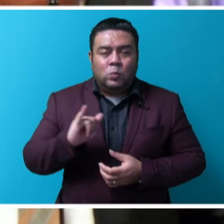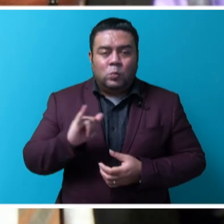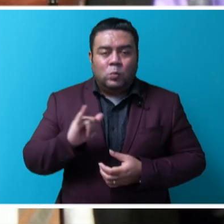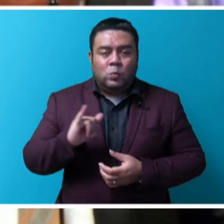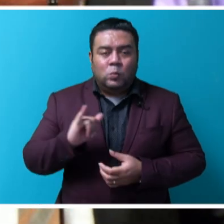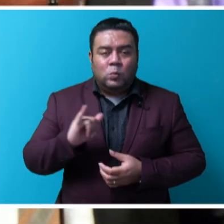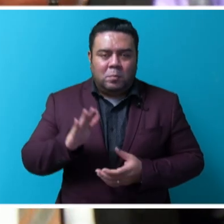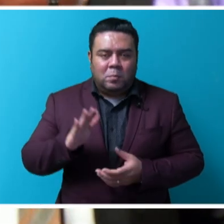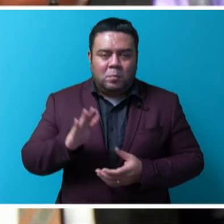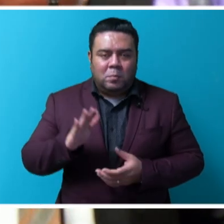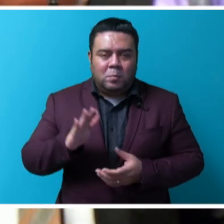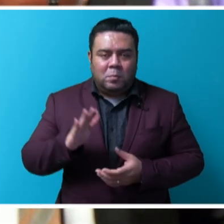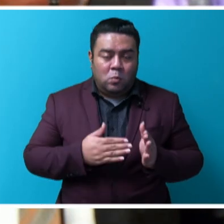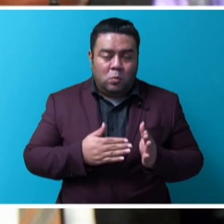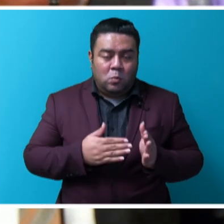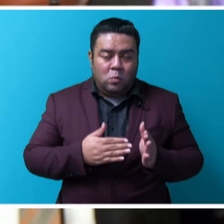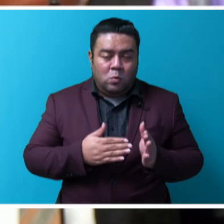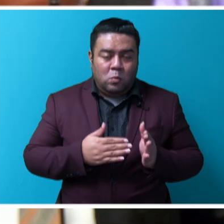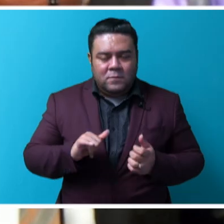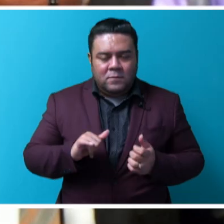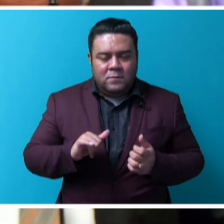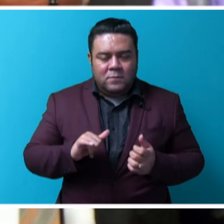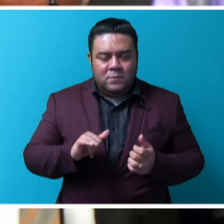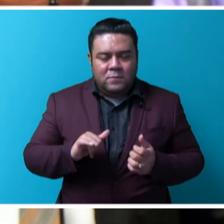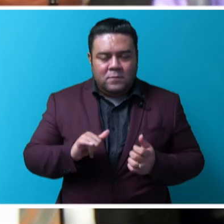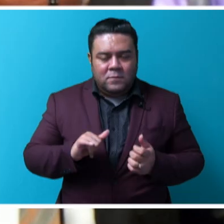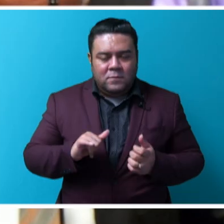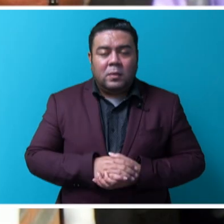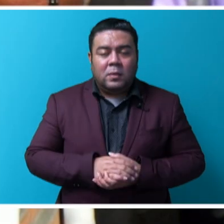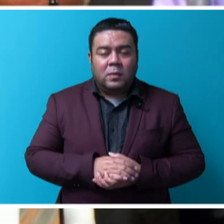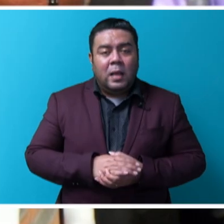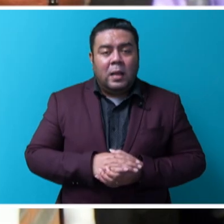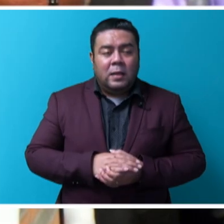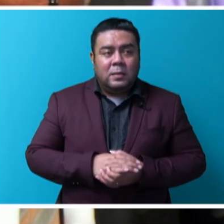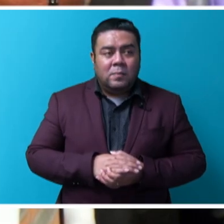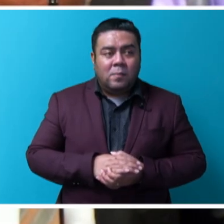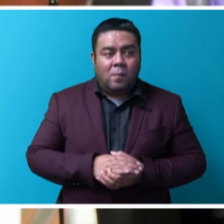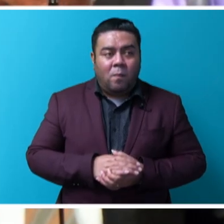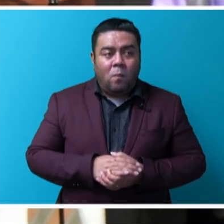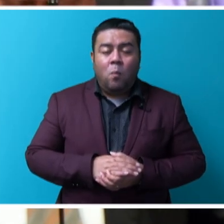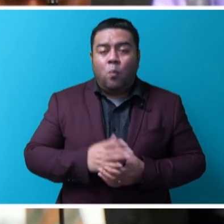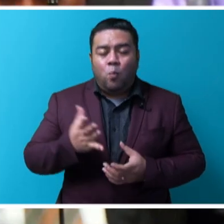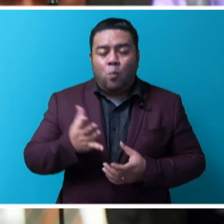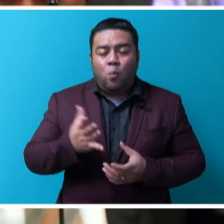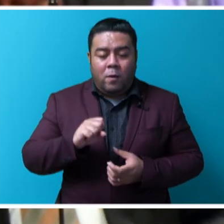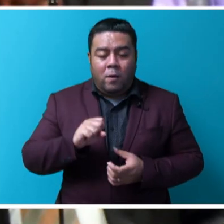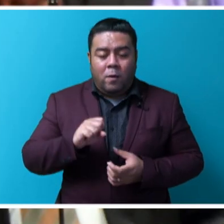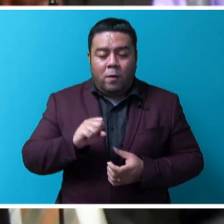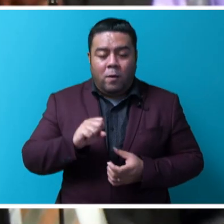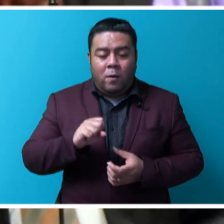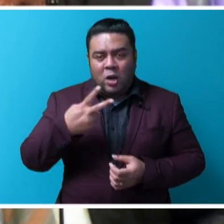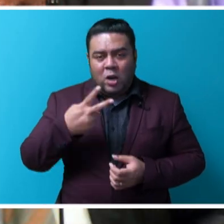Pacific region. This event will allow Fiji to chair critical high-level deliberations, influence decisions, and support